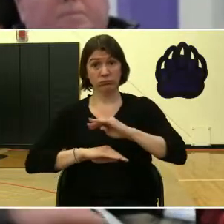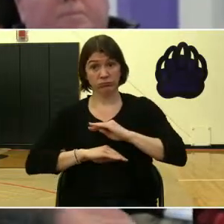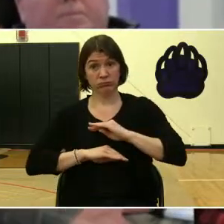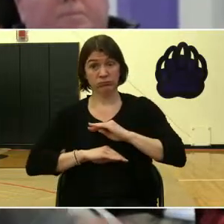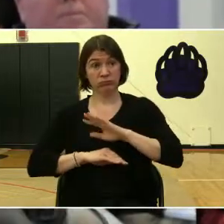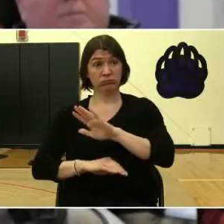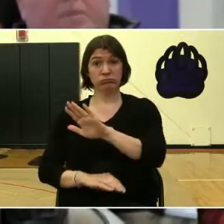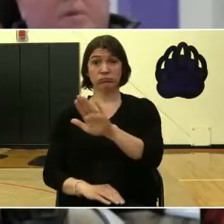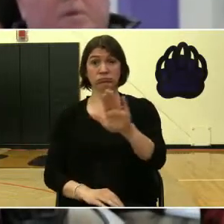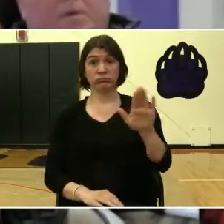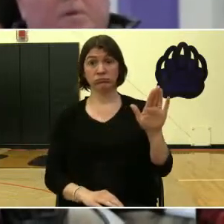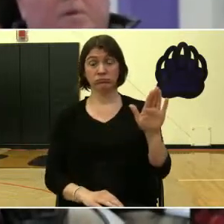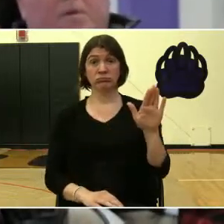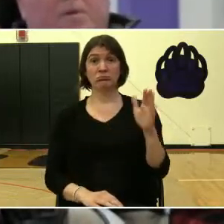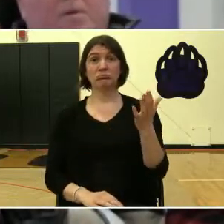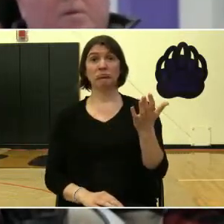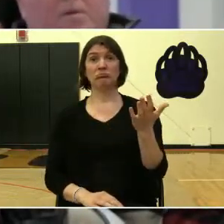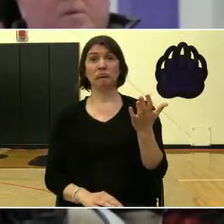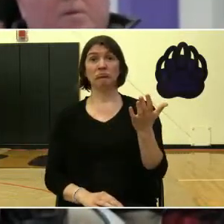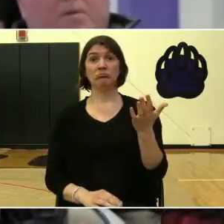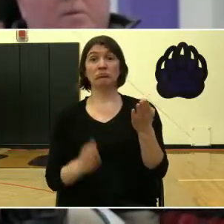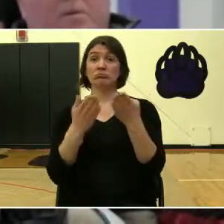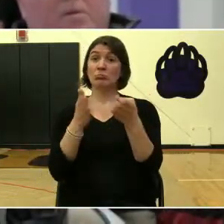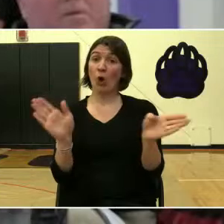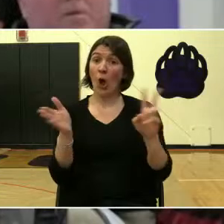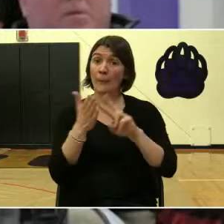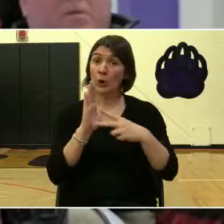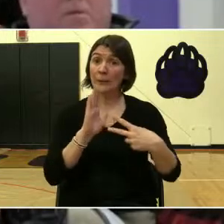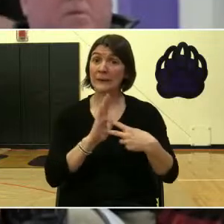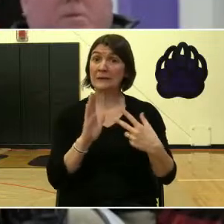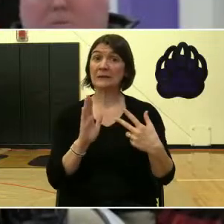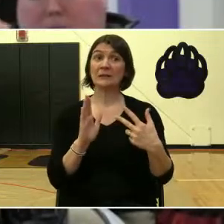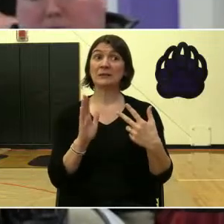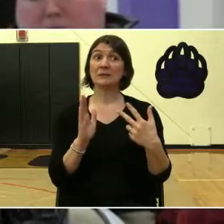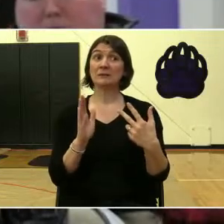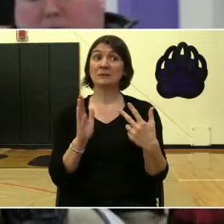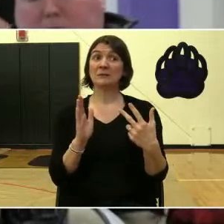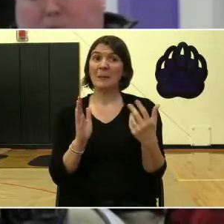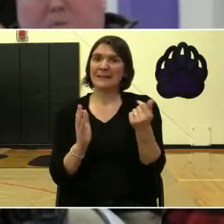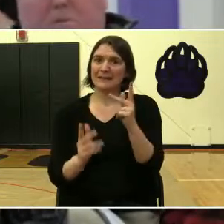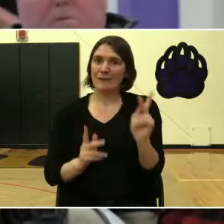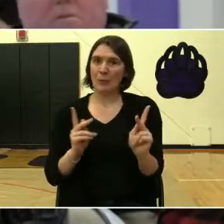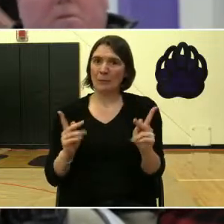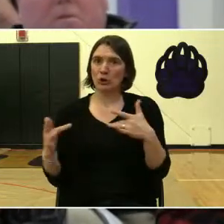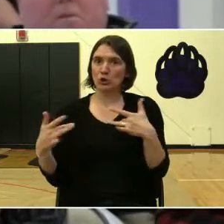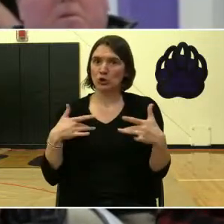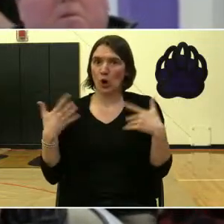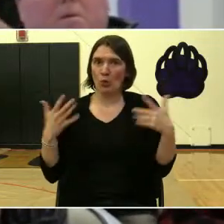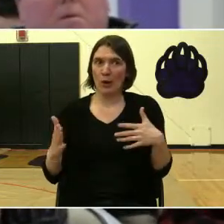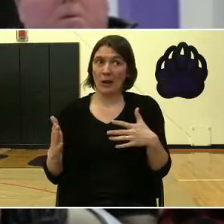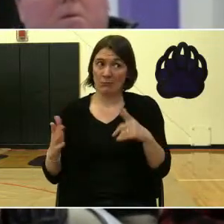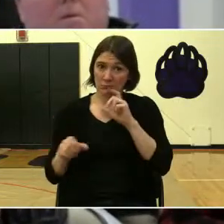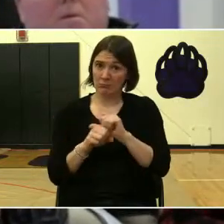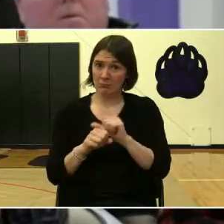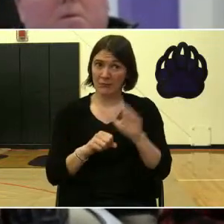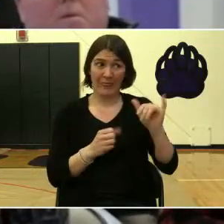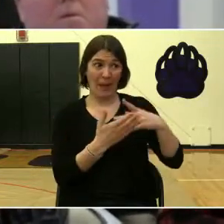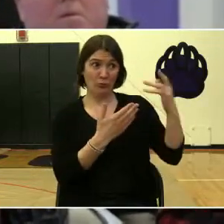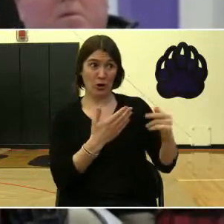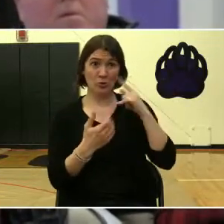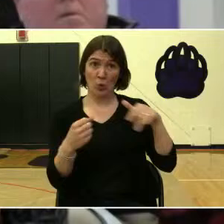the um broader purpose that uh obviously a number of people have concerns about